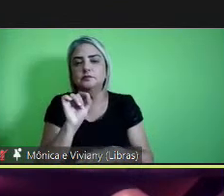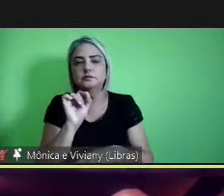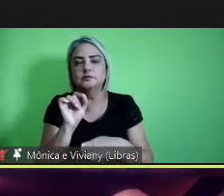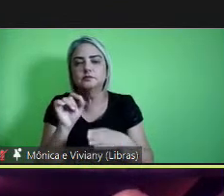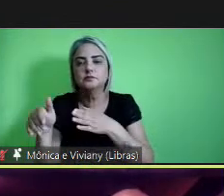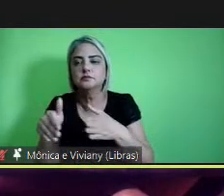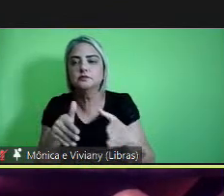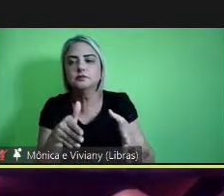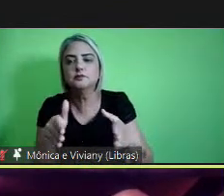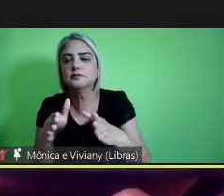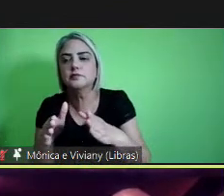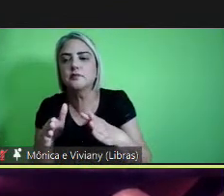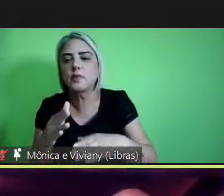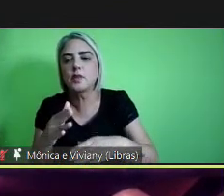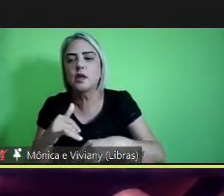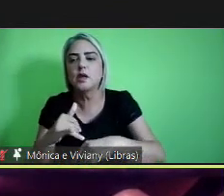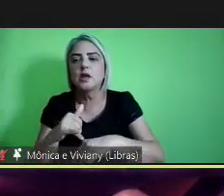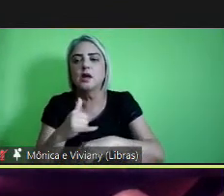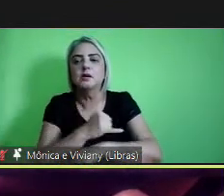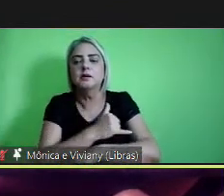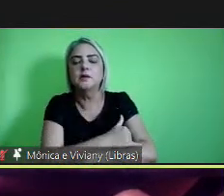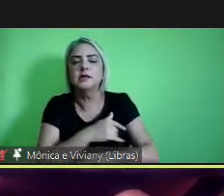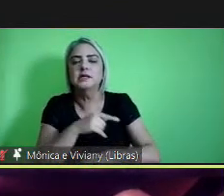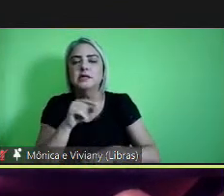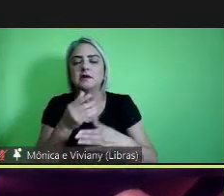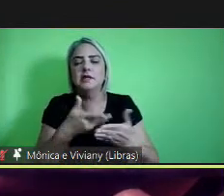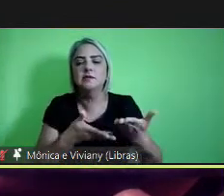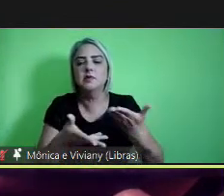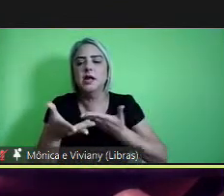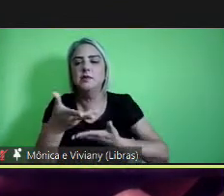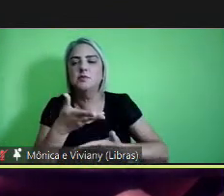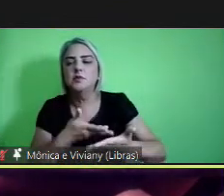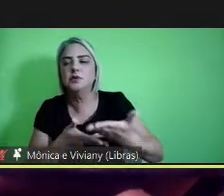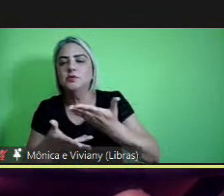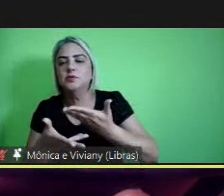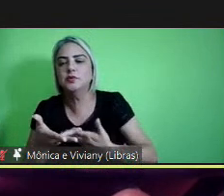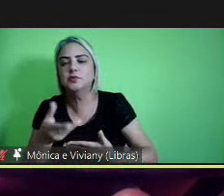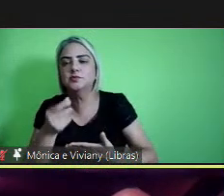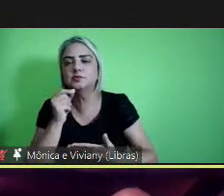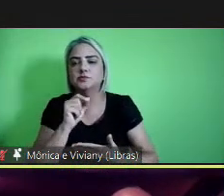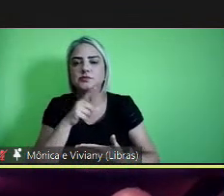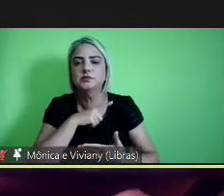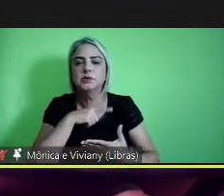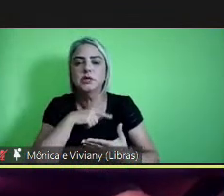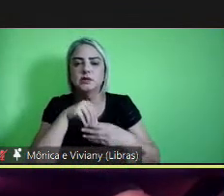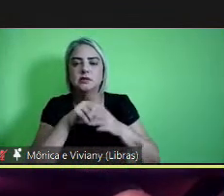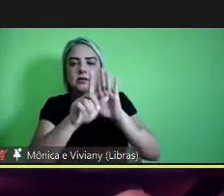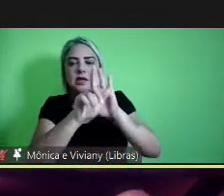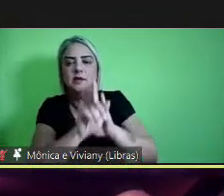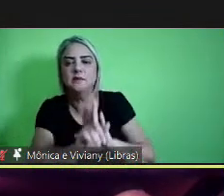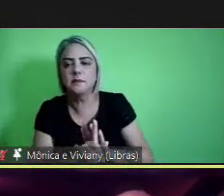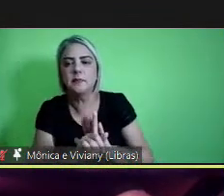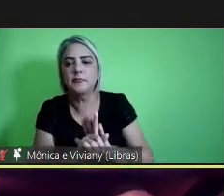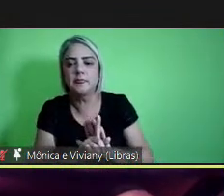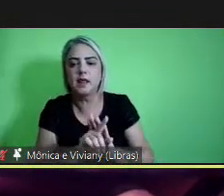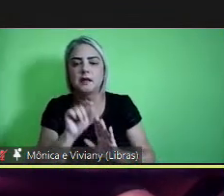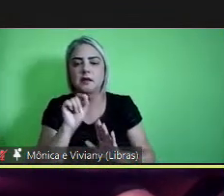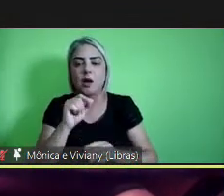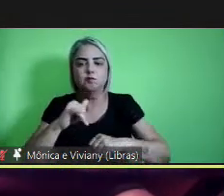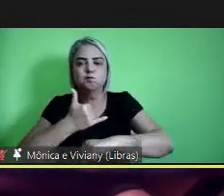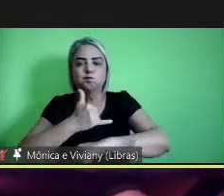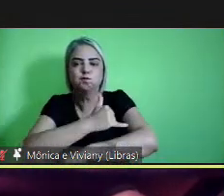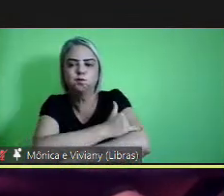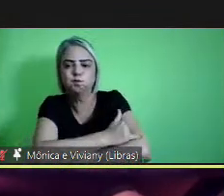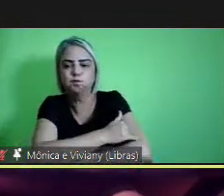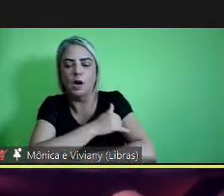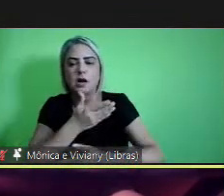again, advocated within the diabetes management, the issue of collaboration with other agencies,